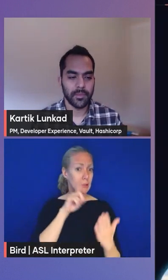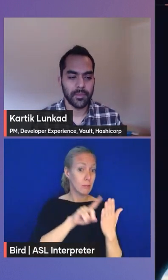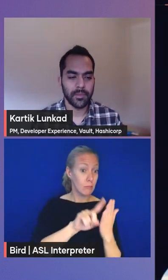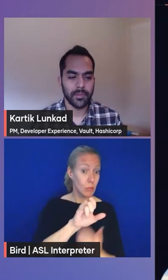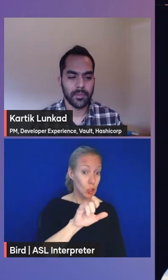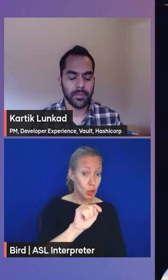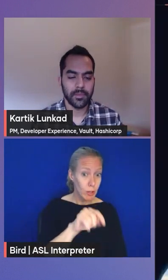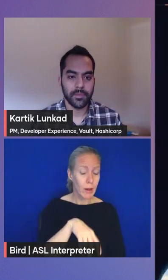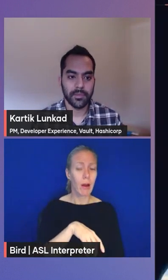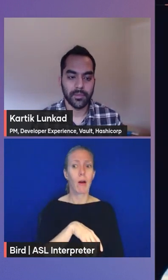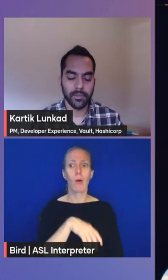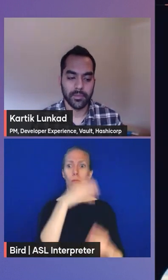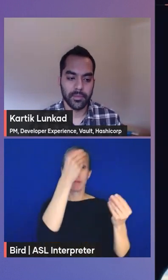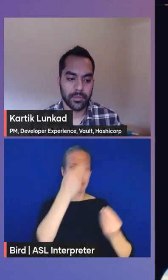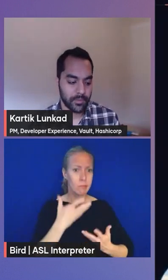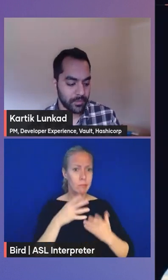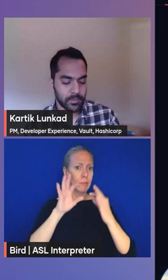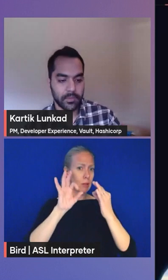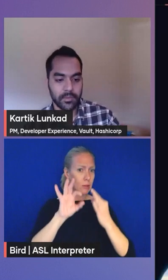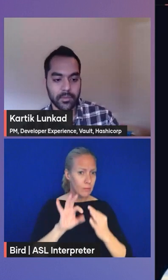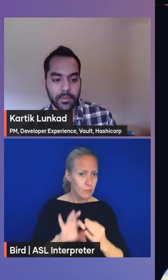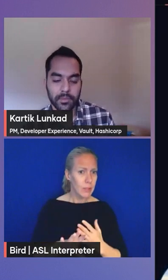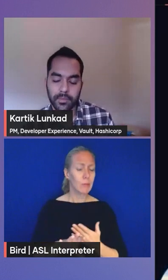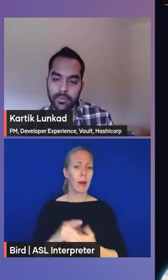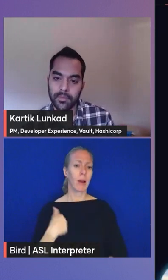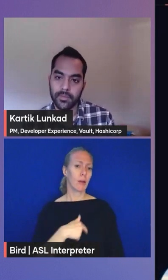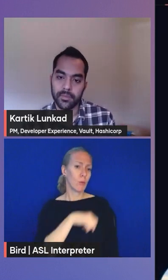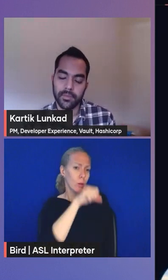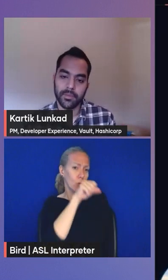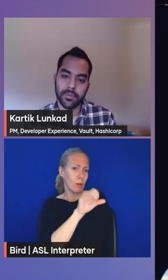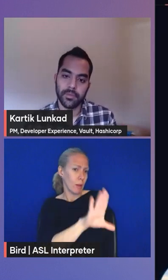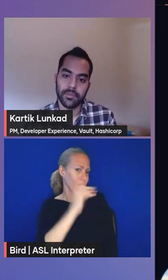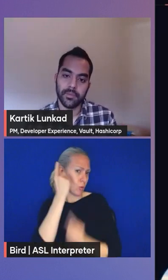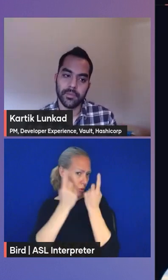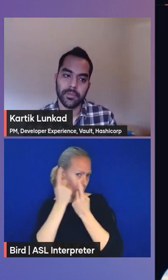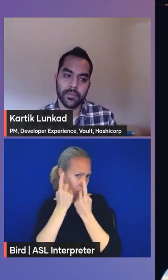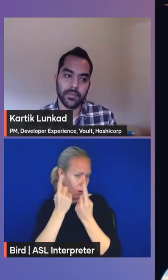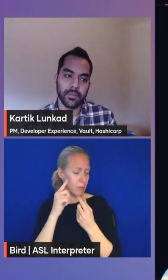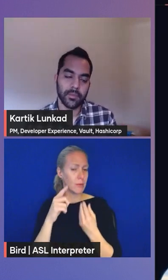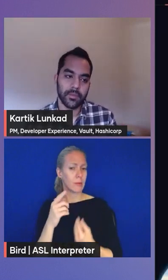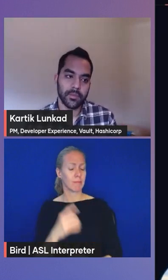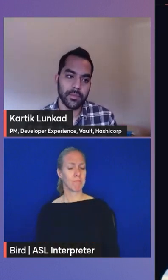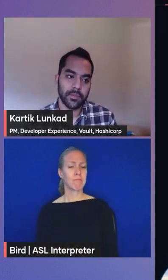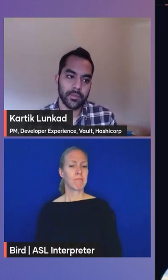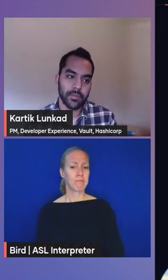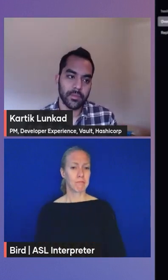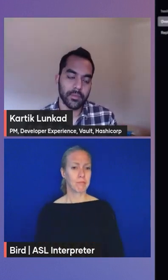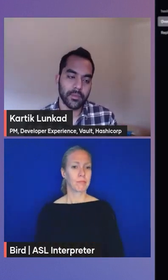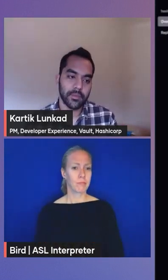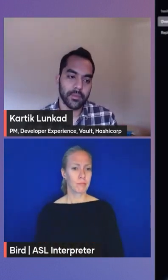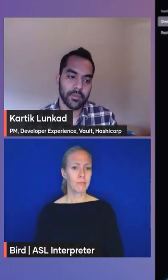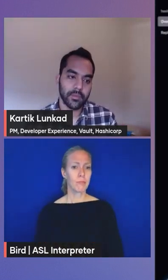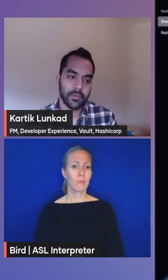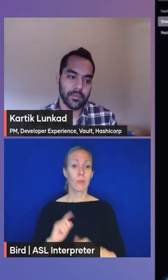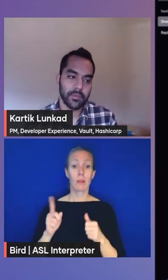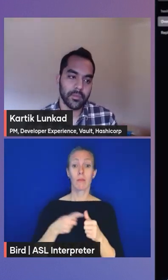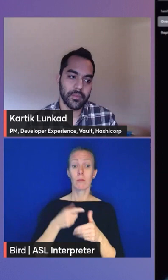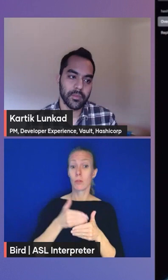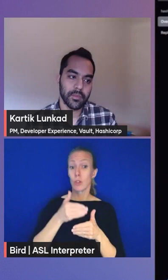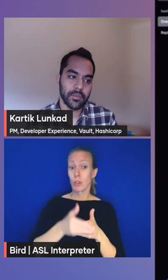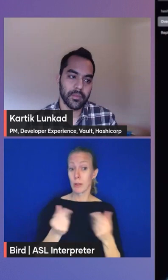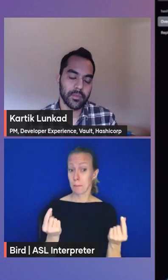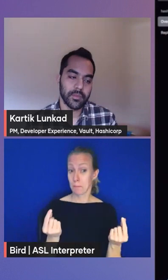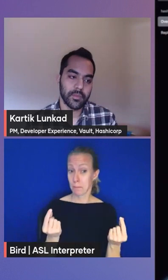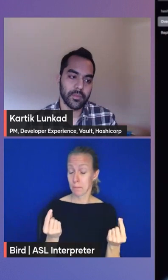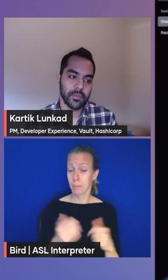love to get your thoughts on this library. All right. So the first step is to go ahead